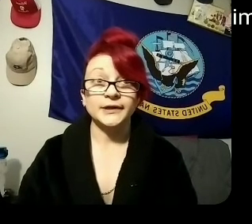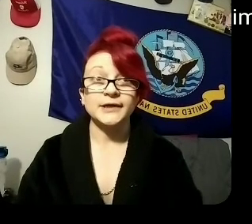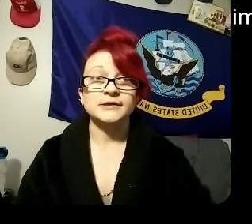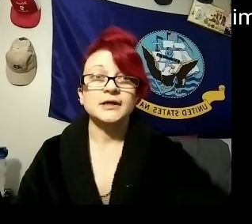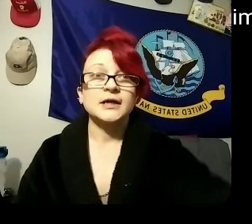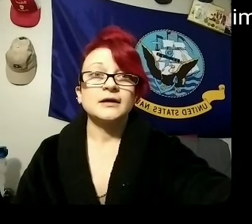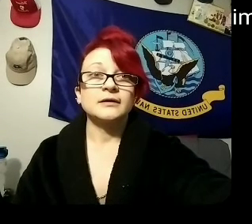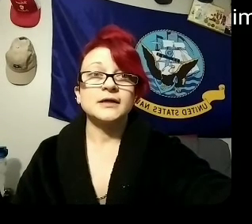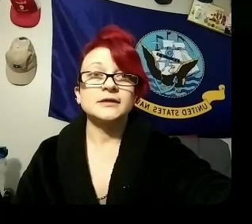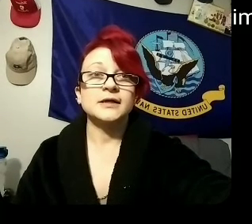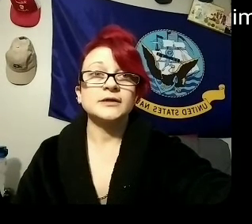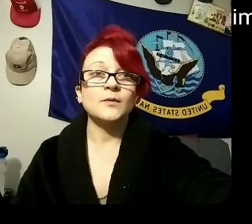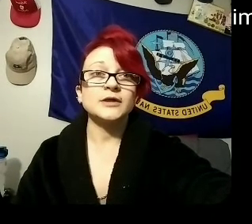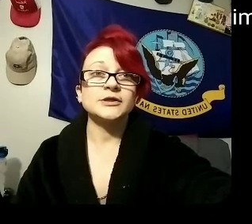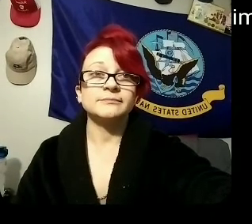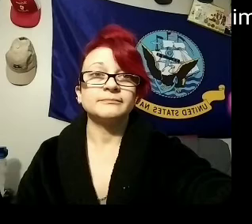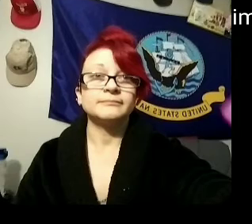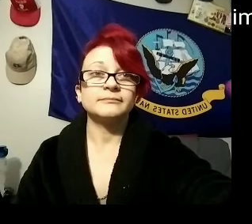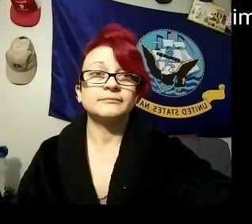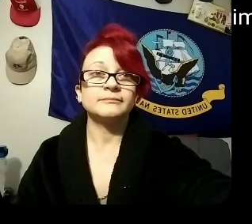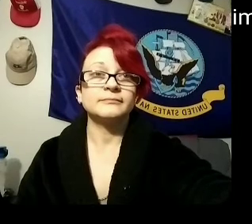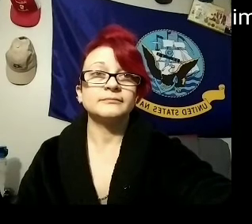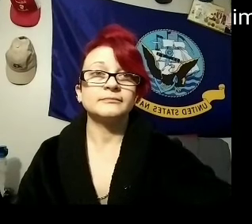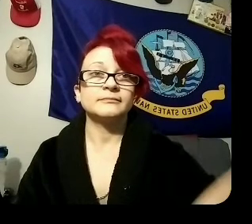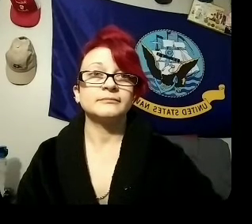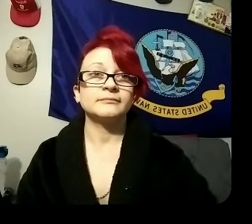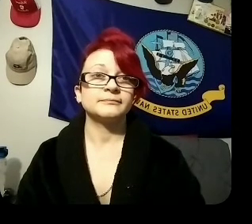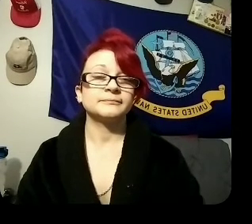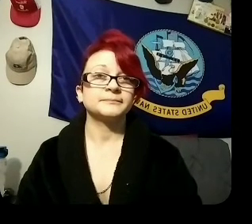hopefully it is. Let's get to watching.